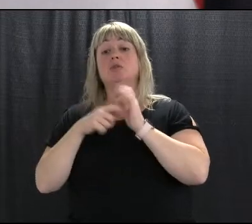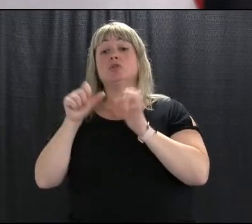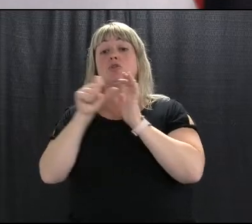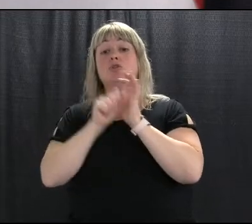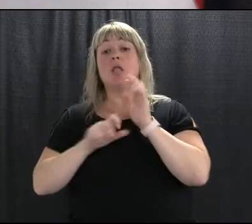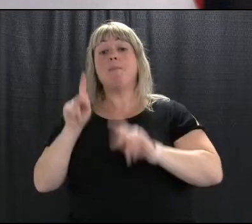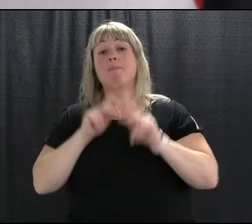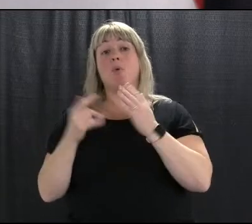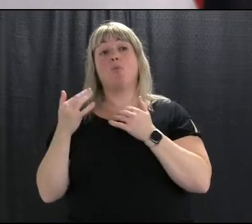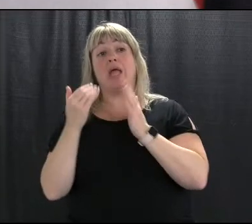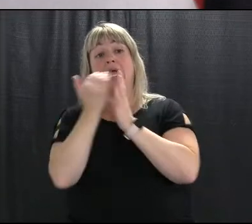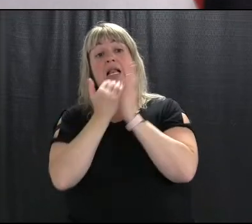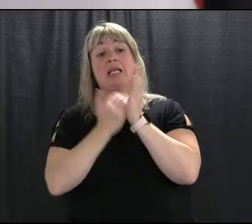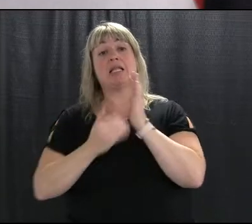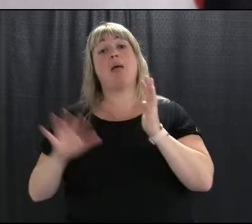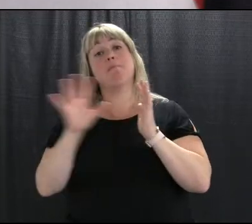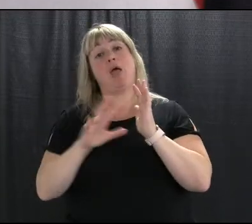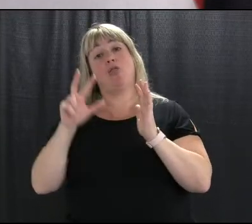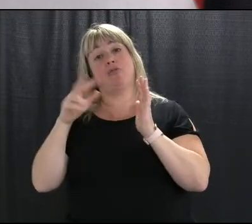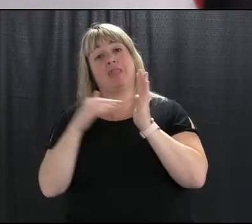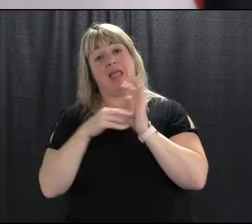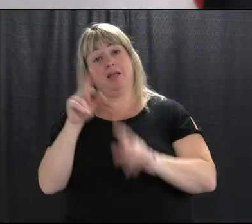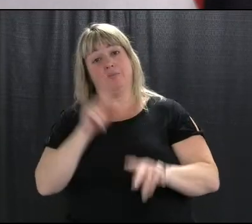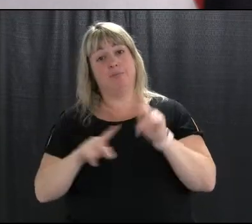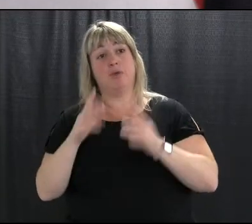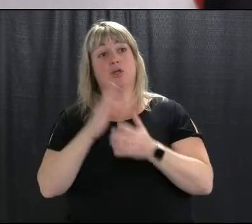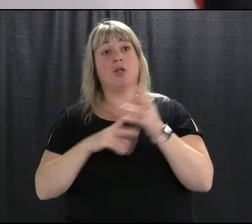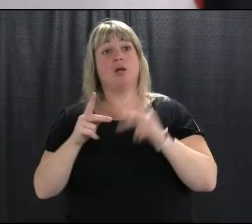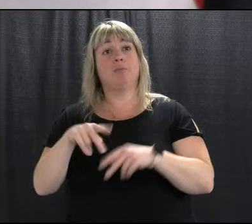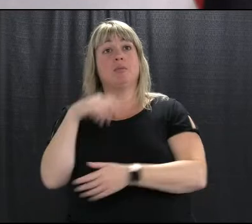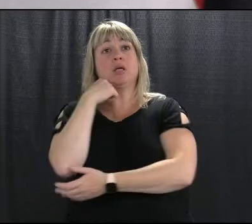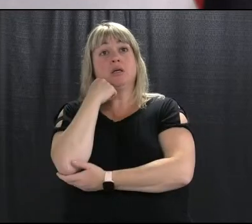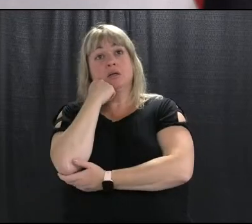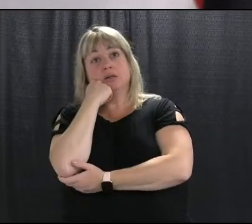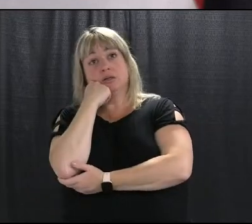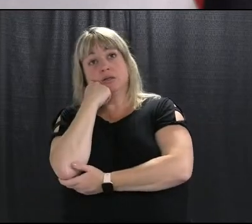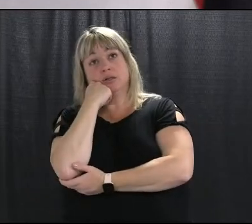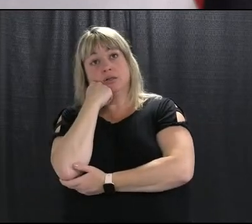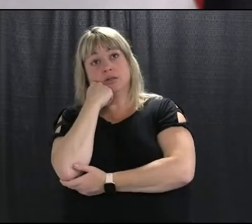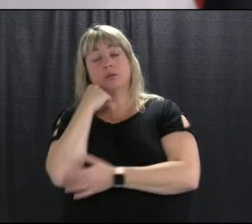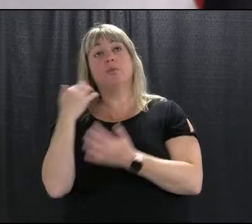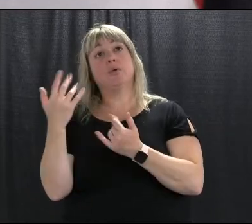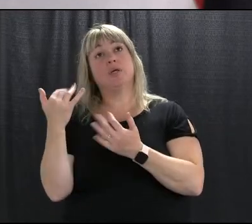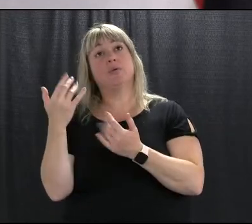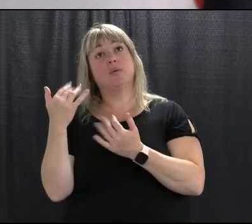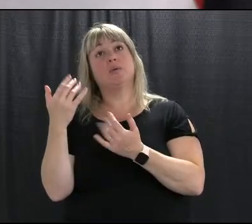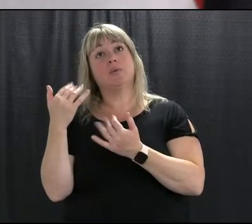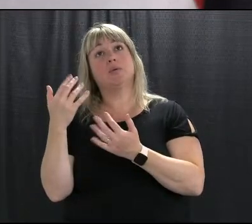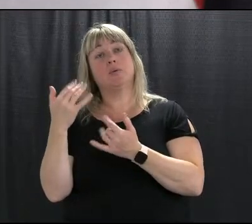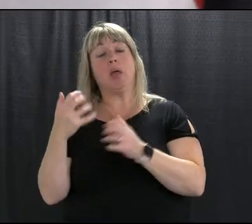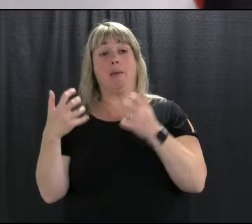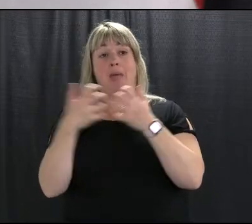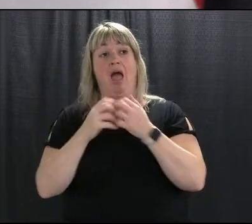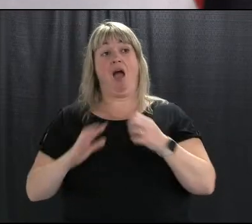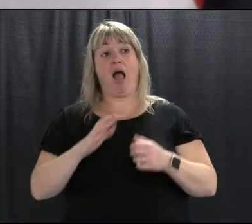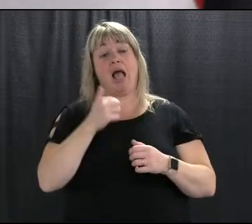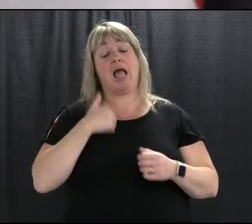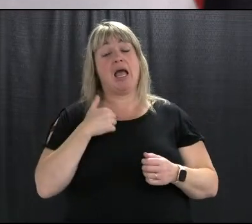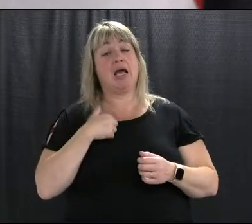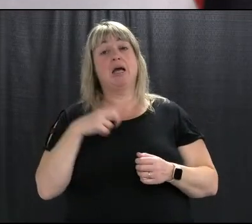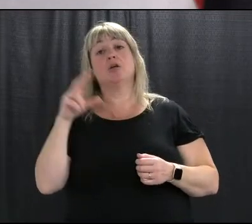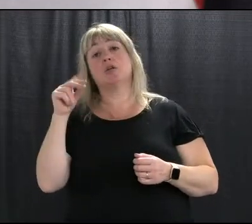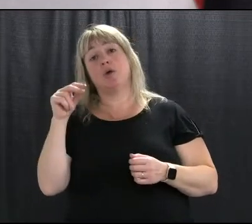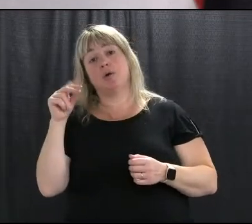So and we know the wait times that those 3,000 people are exposed to, and they're not meeting national standards. But what's